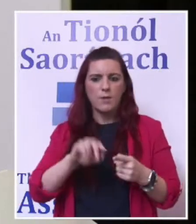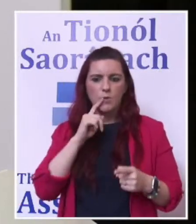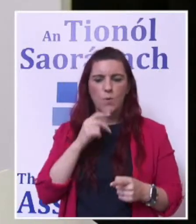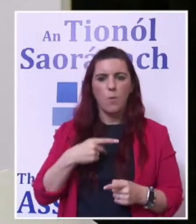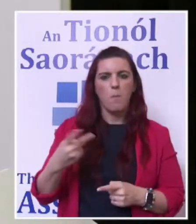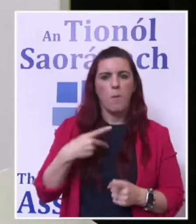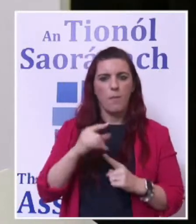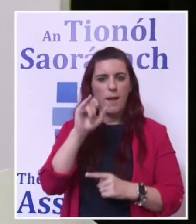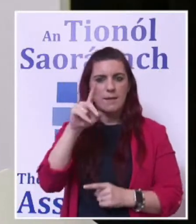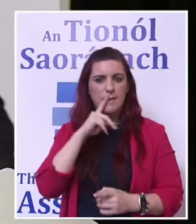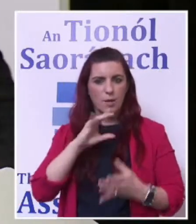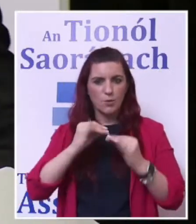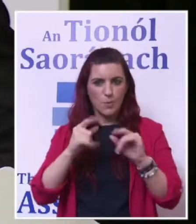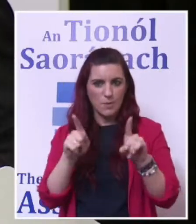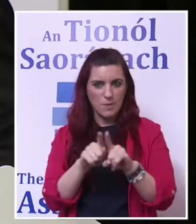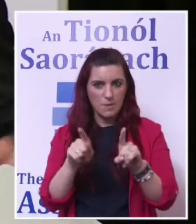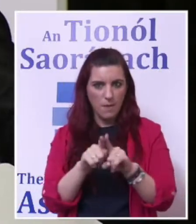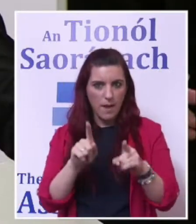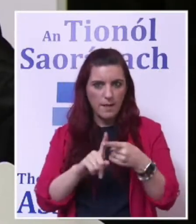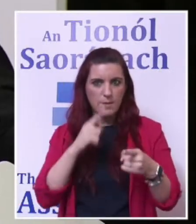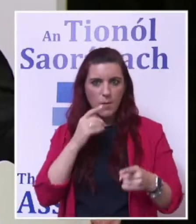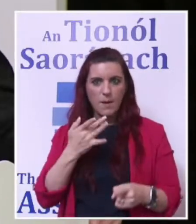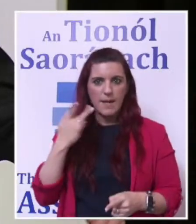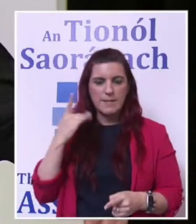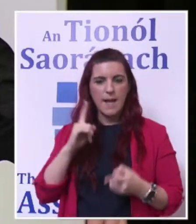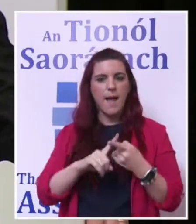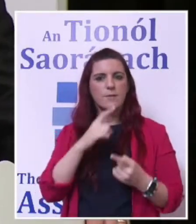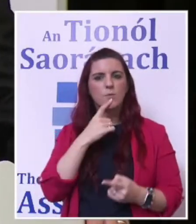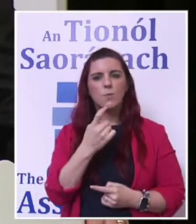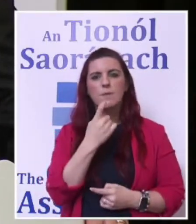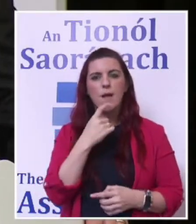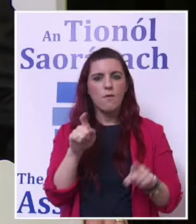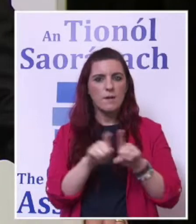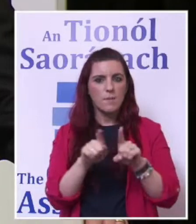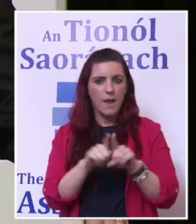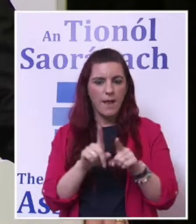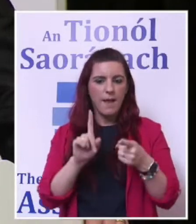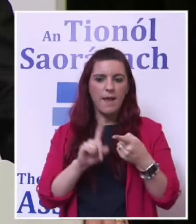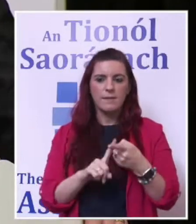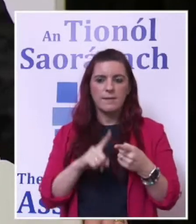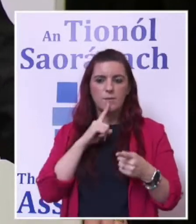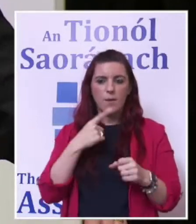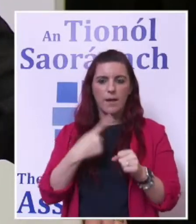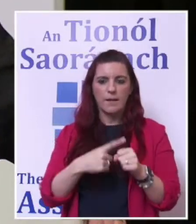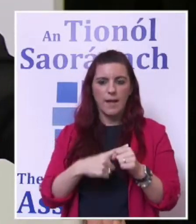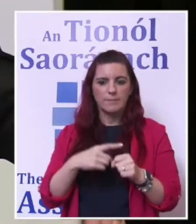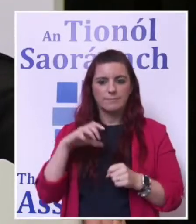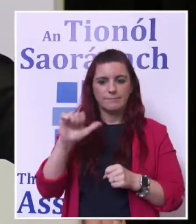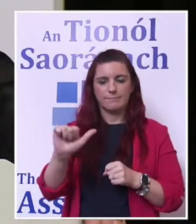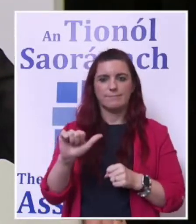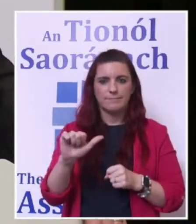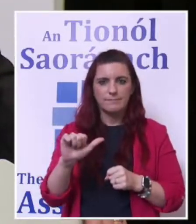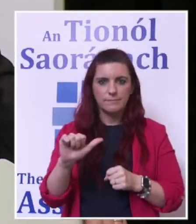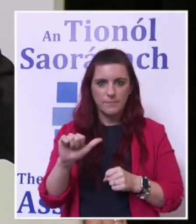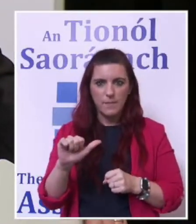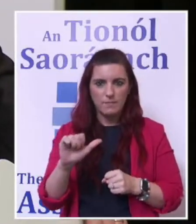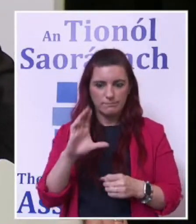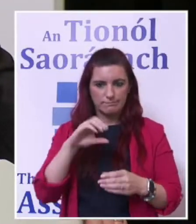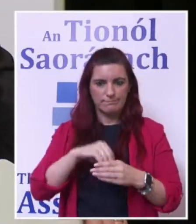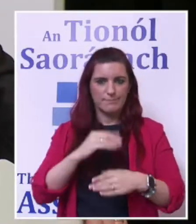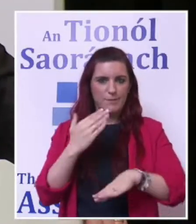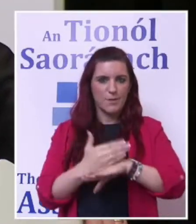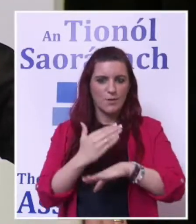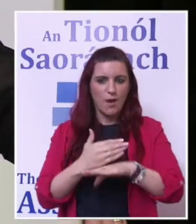Sign Language interpreters, to Lisa and to Darren. Again, you're doing a phenomenal job,